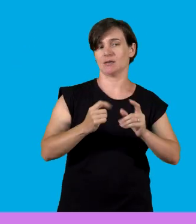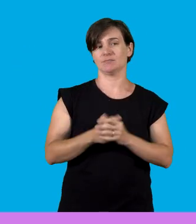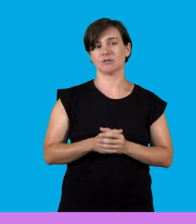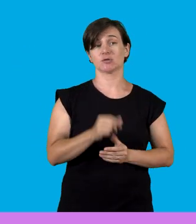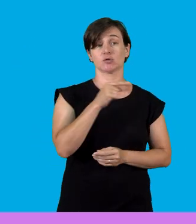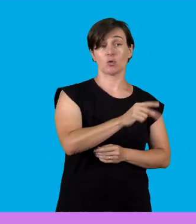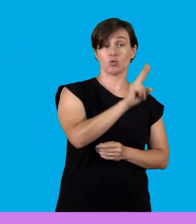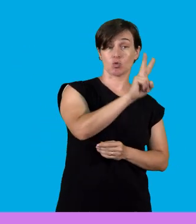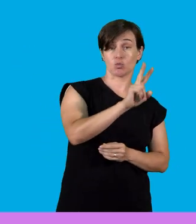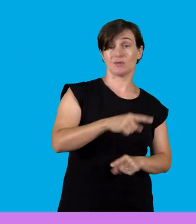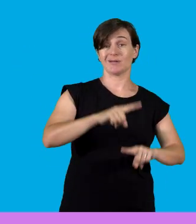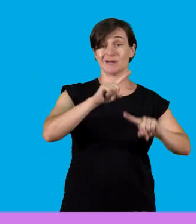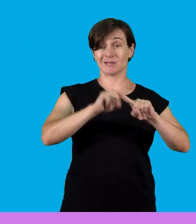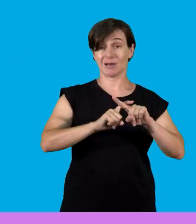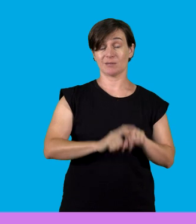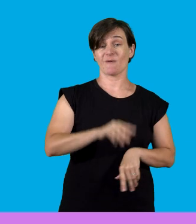conversion factor,